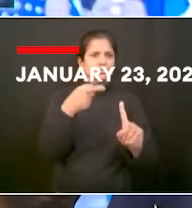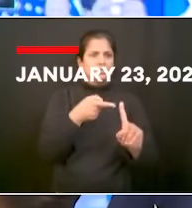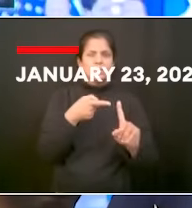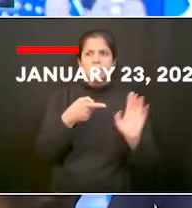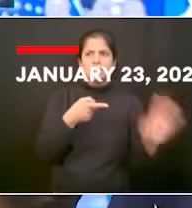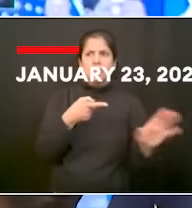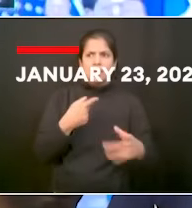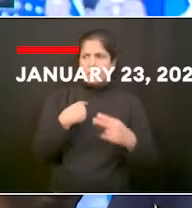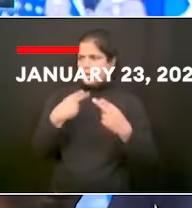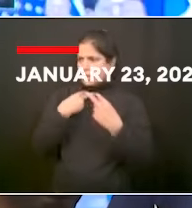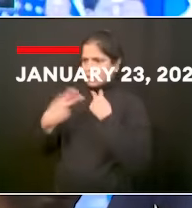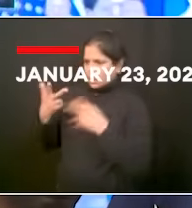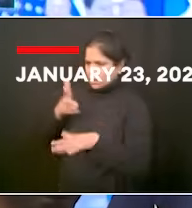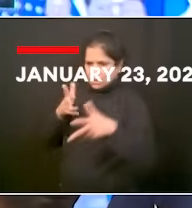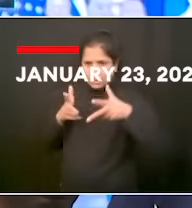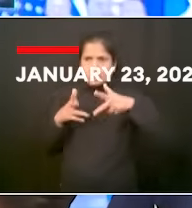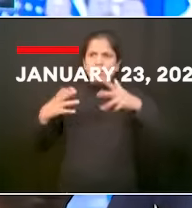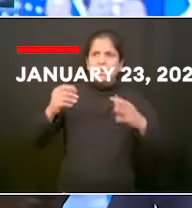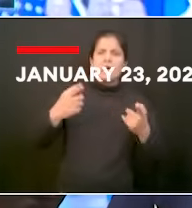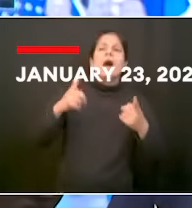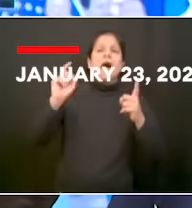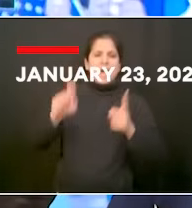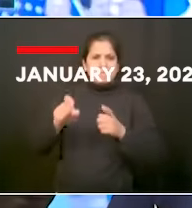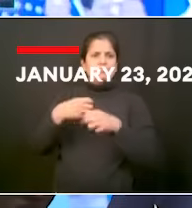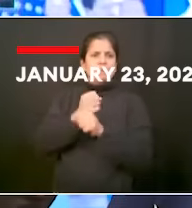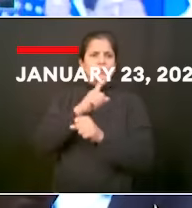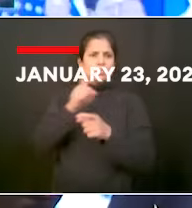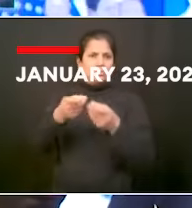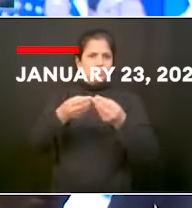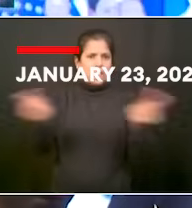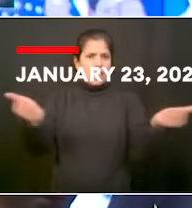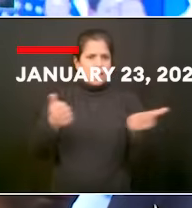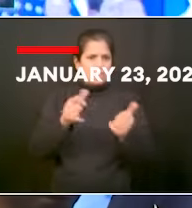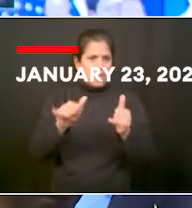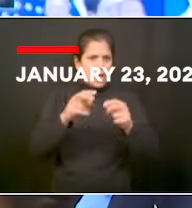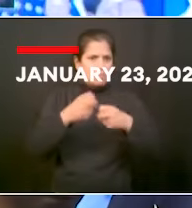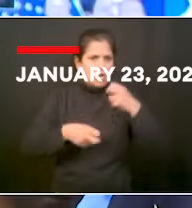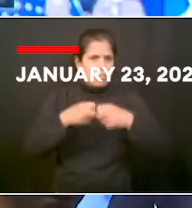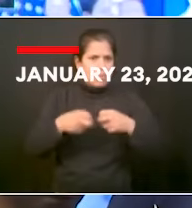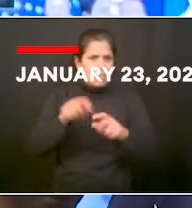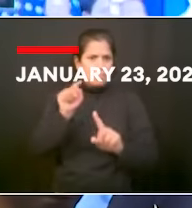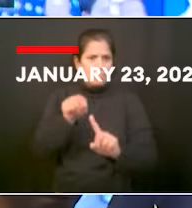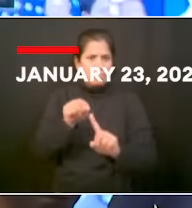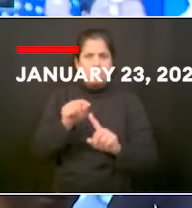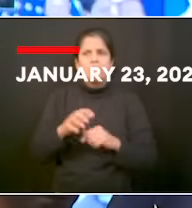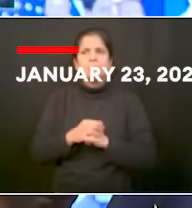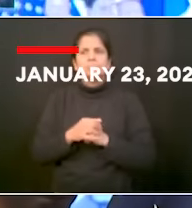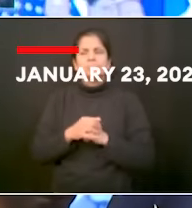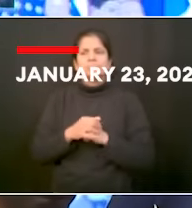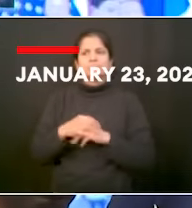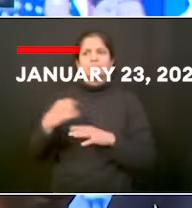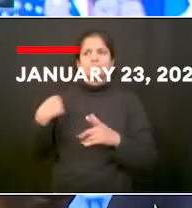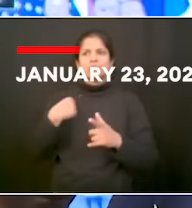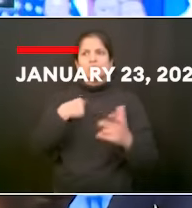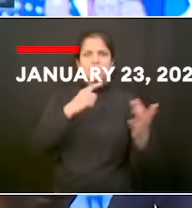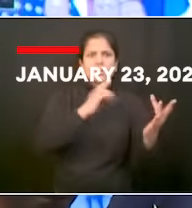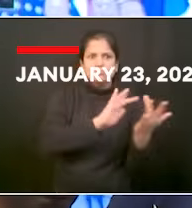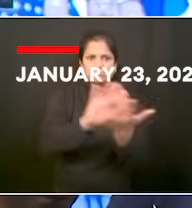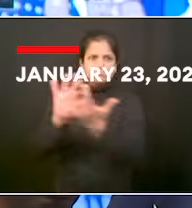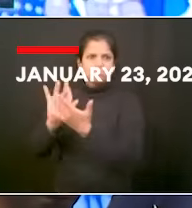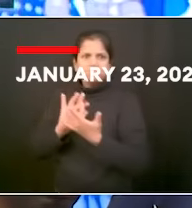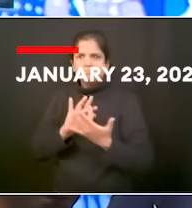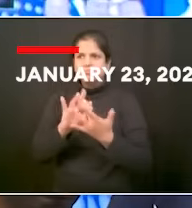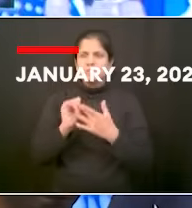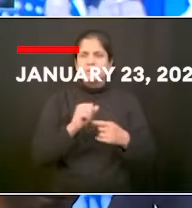is at the basis of our communication. That's why I'm also trying to be everywhere as I can to keep that in mind. The follow-up question I have is this: in the past, since I've